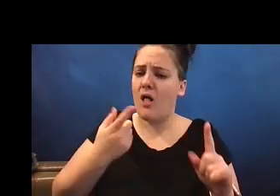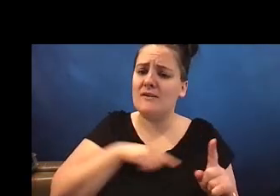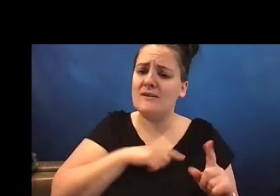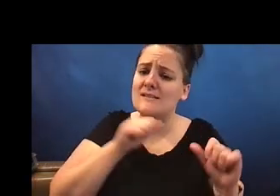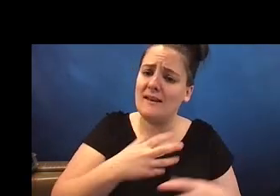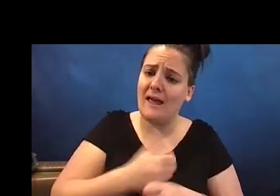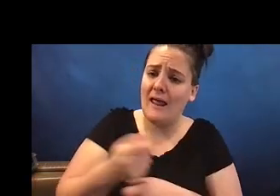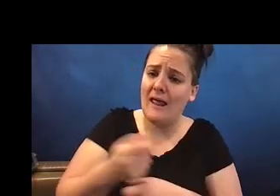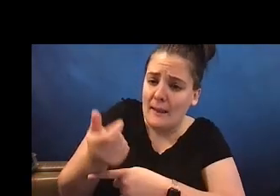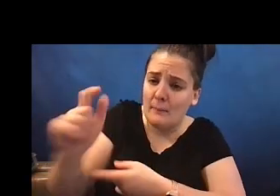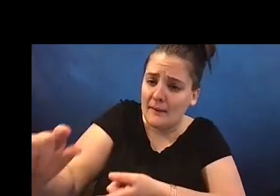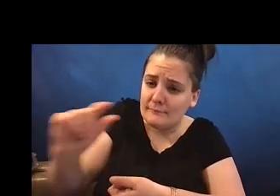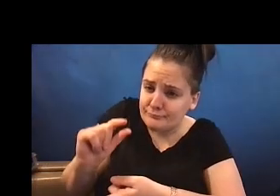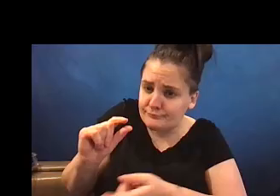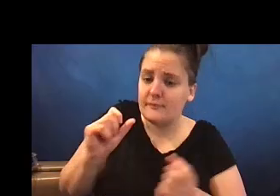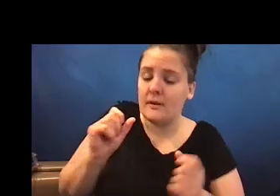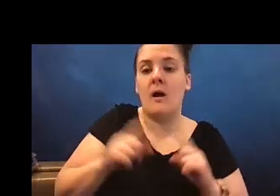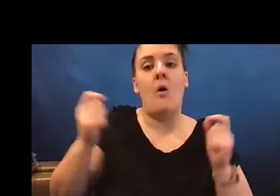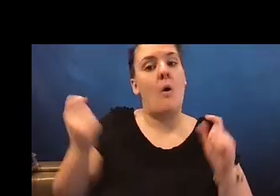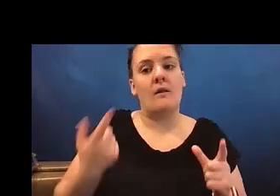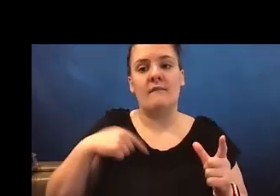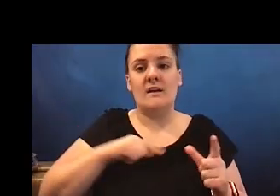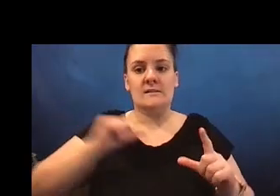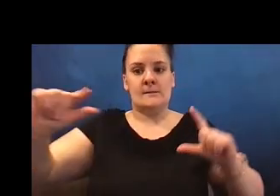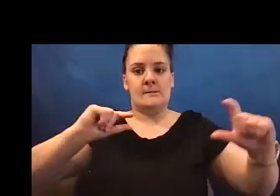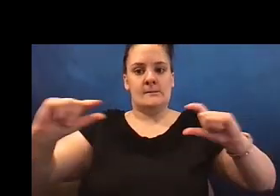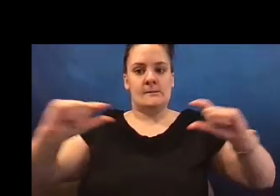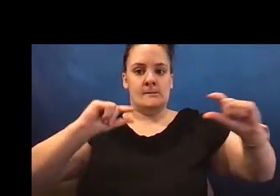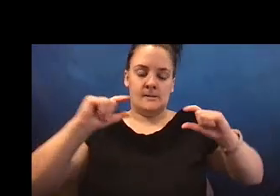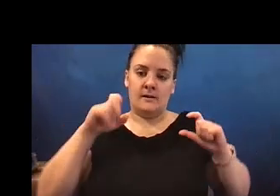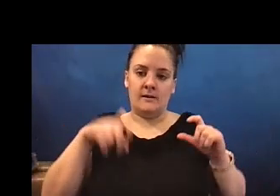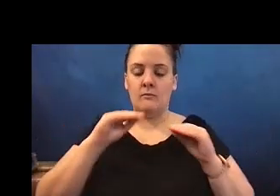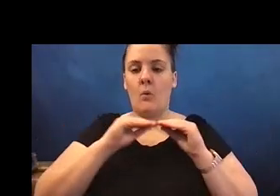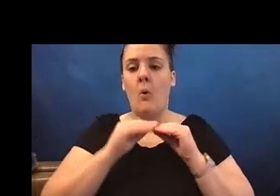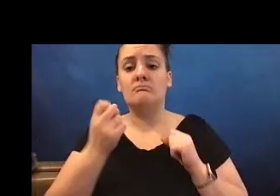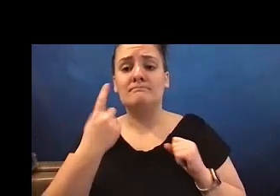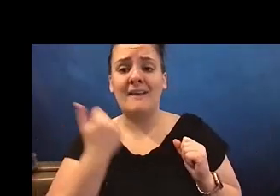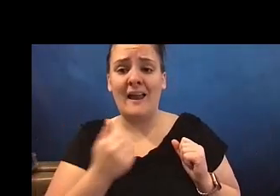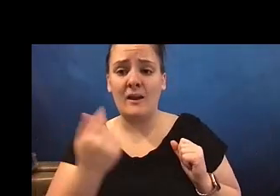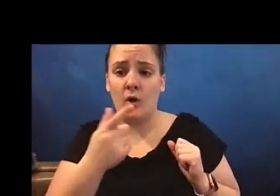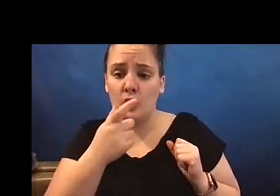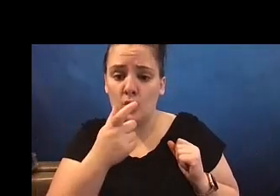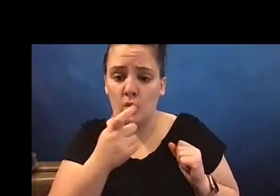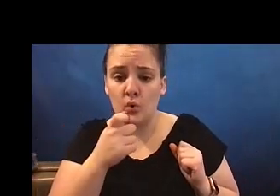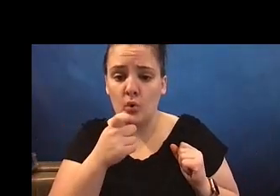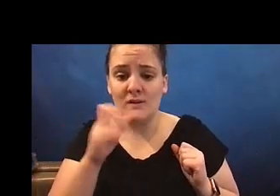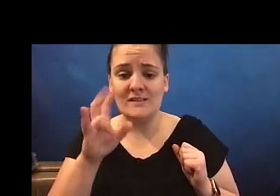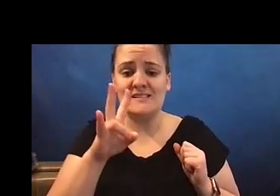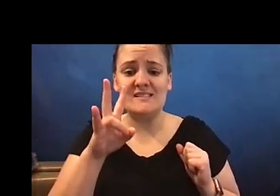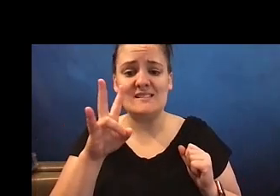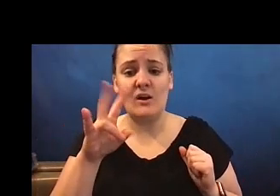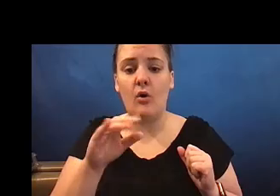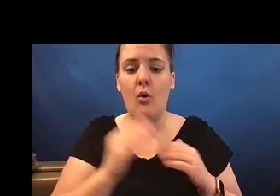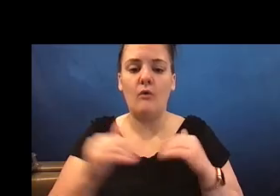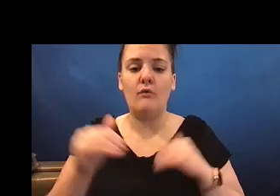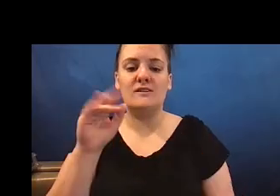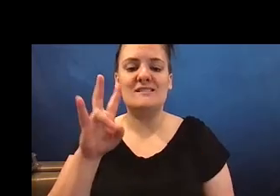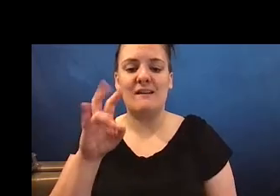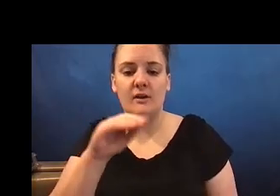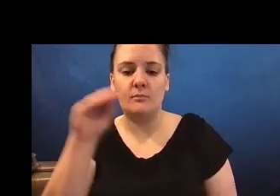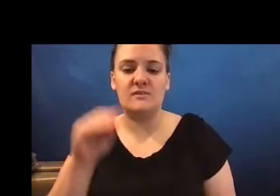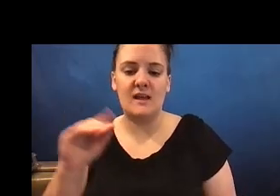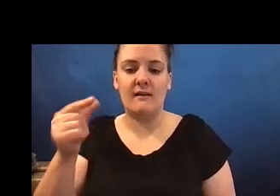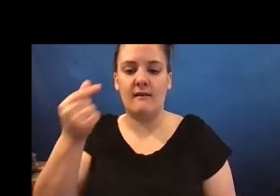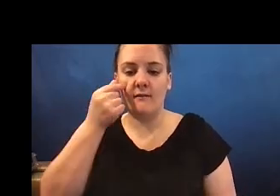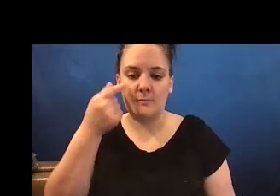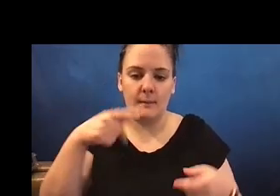Us being, like I said, I'm a broken record. Anybody over 70% government payer mix and underserved, we gotta fund those